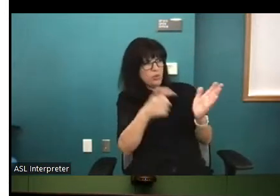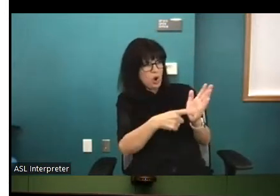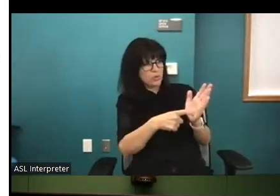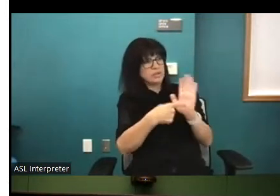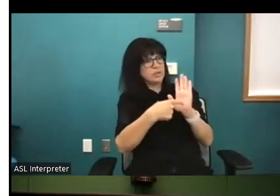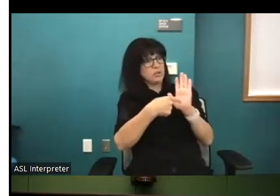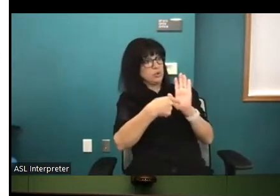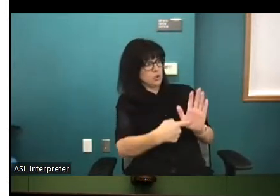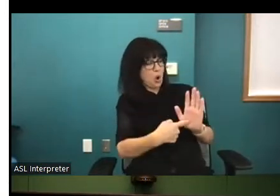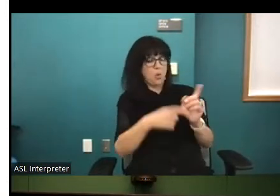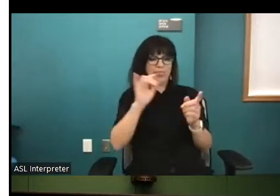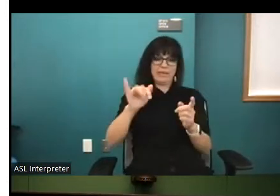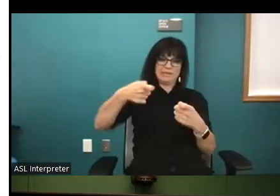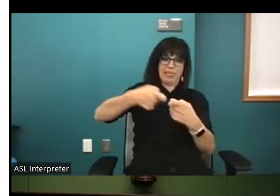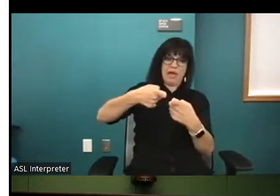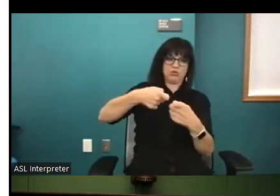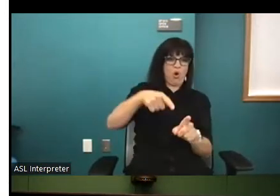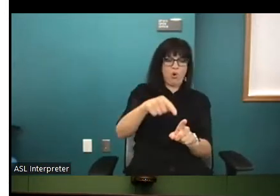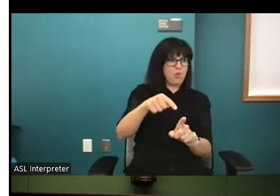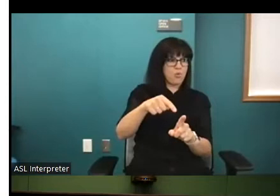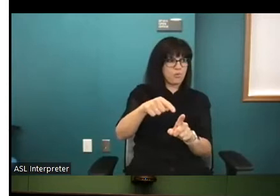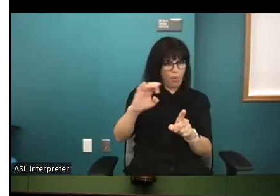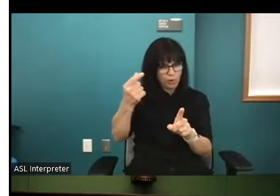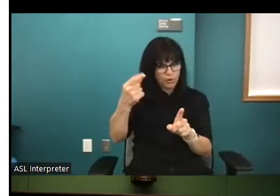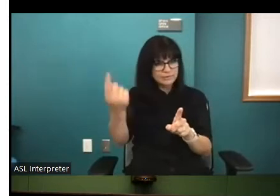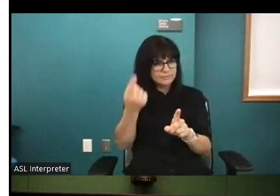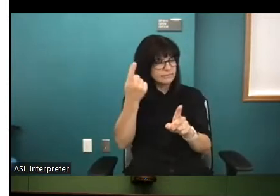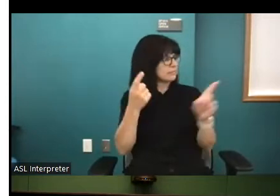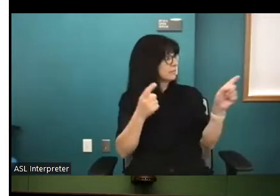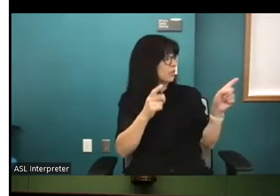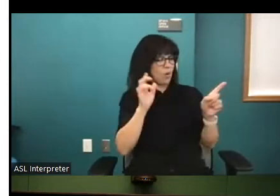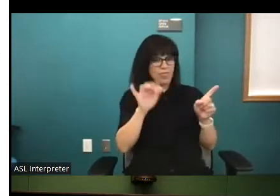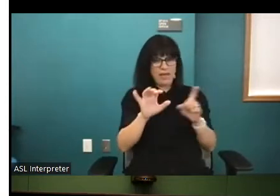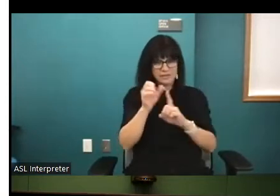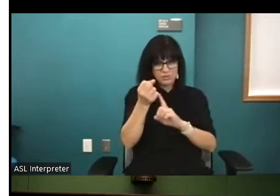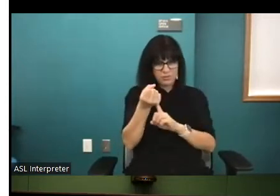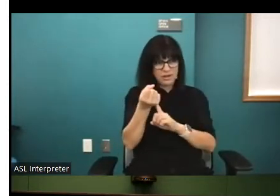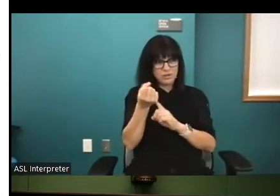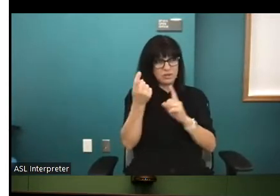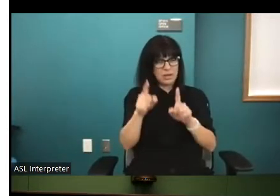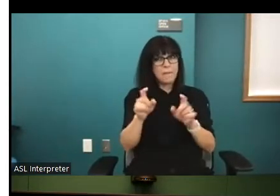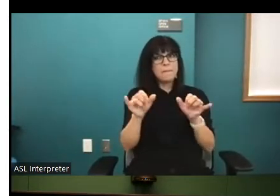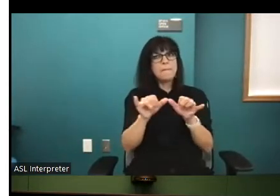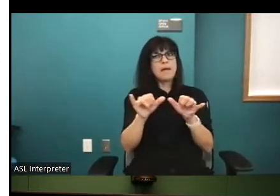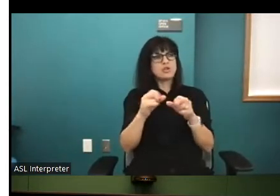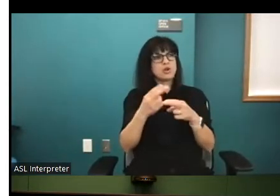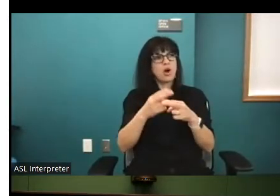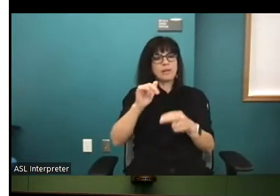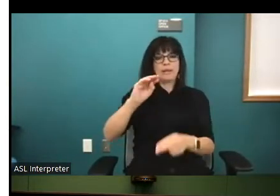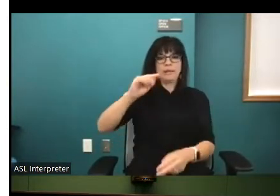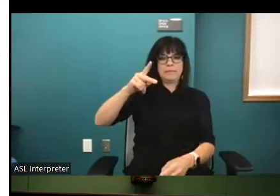indicates this electrode or? So in that case, we measure something called